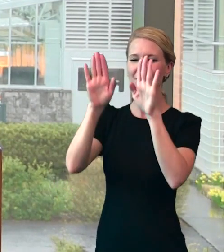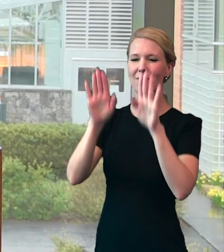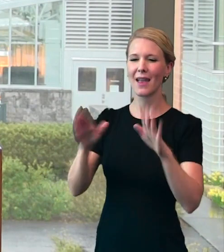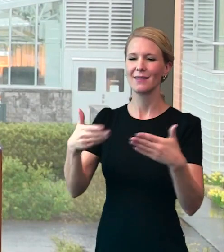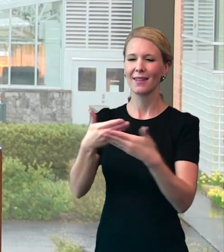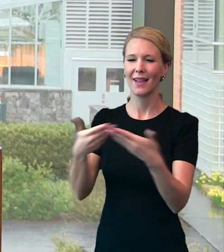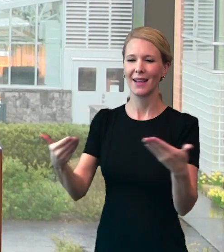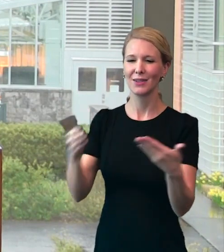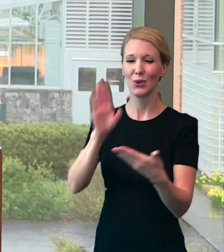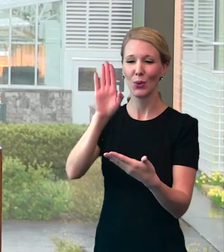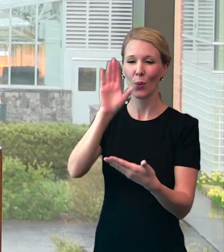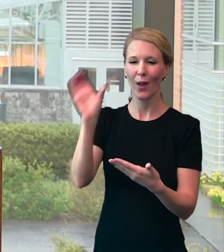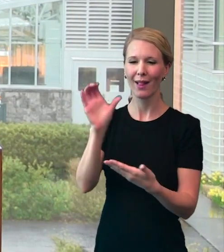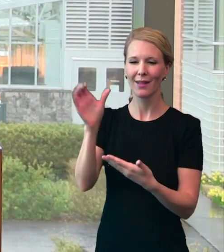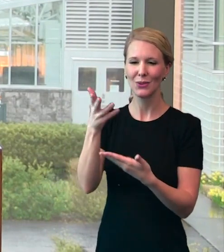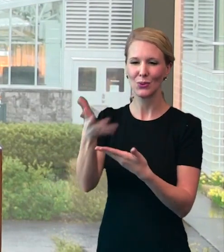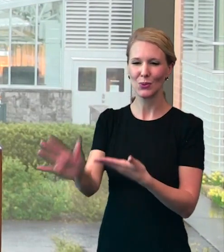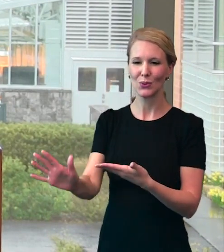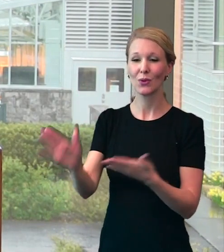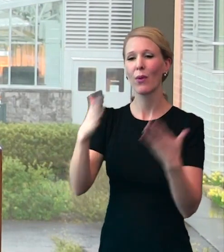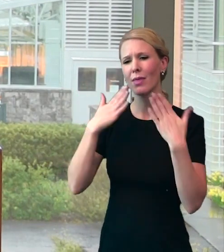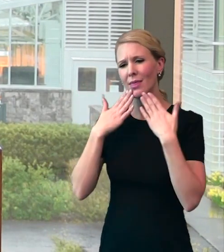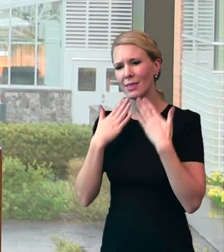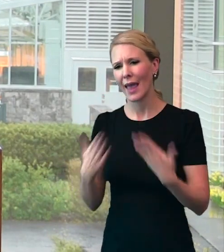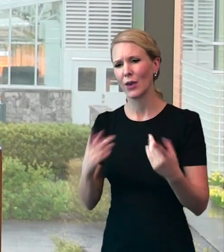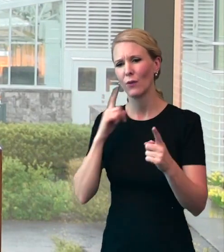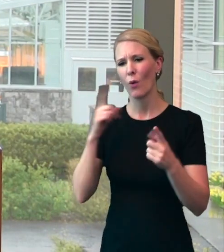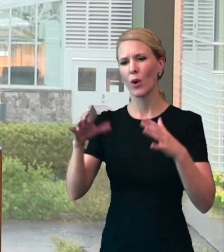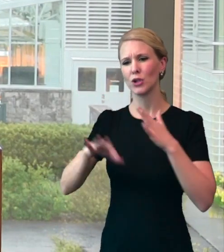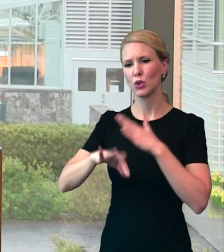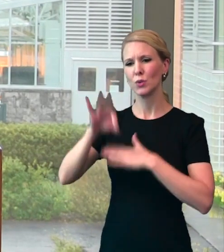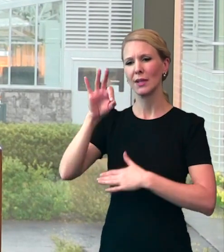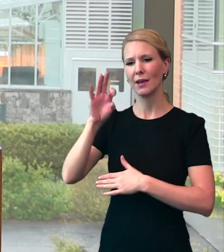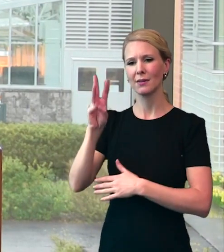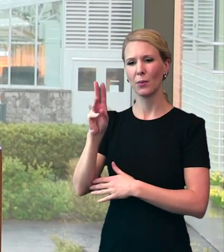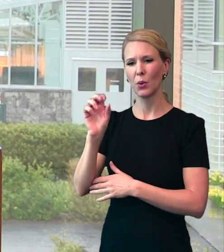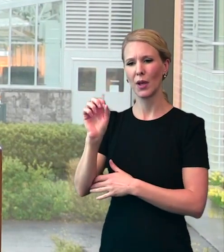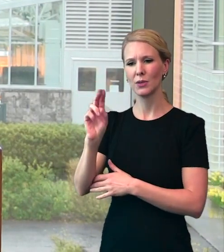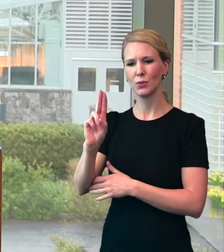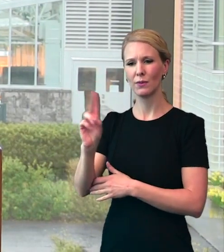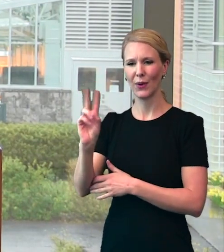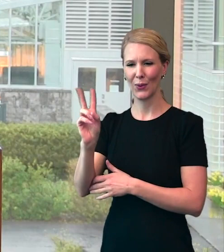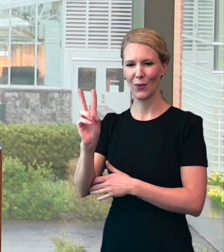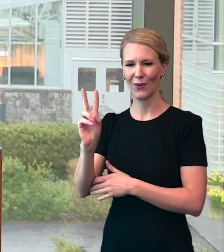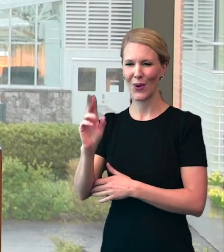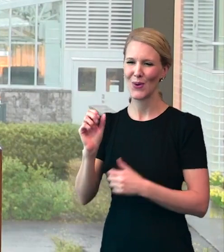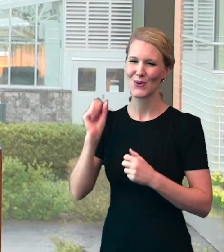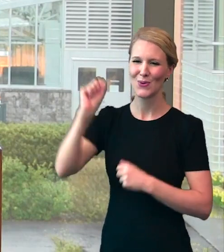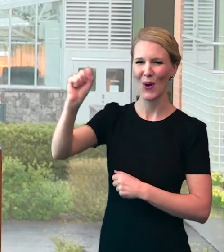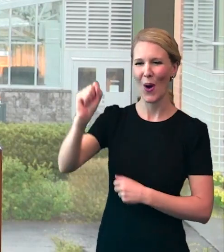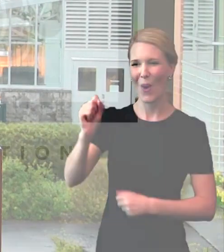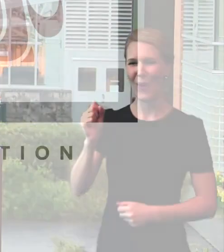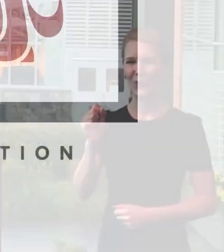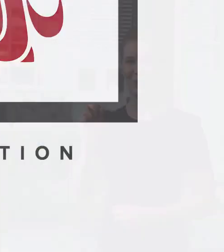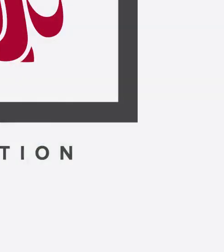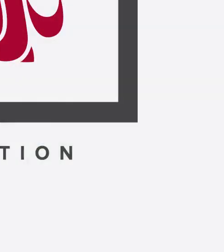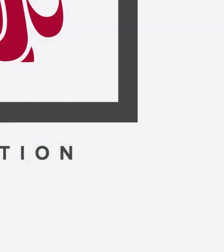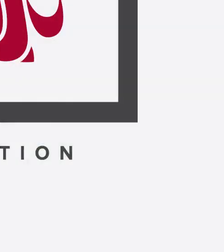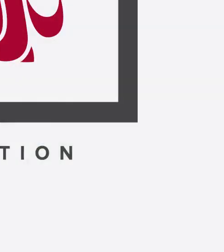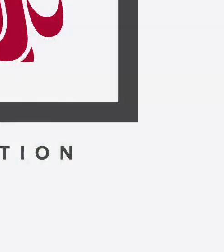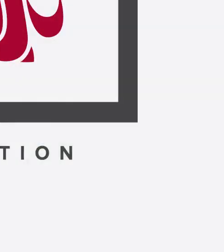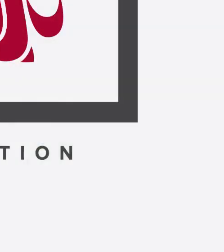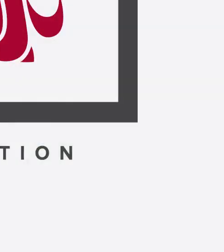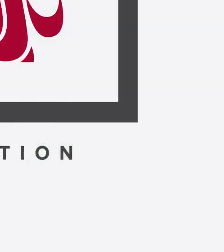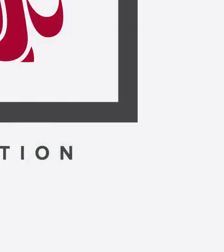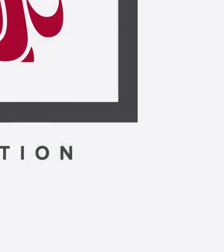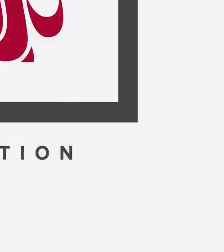do. Thank you for choosing WSU Vancouver. Go VanCougs and go Cougs.